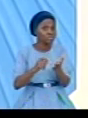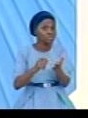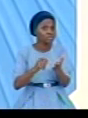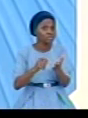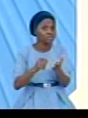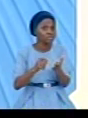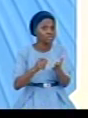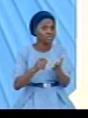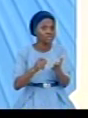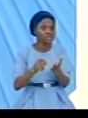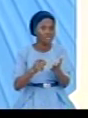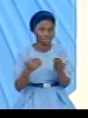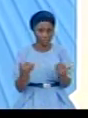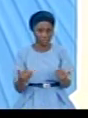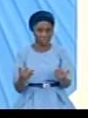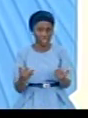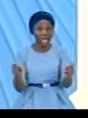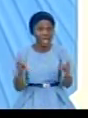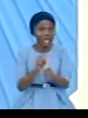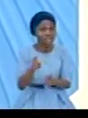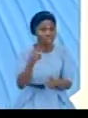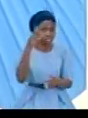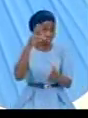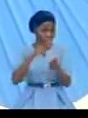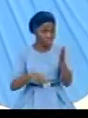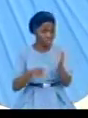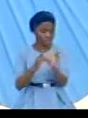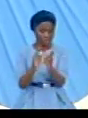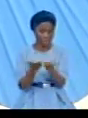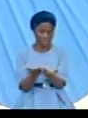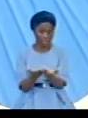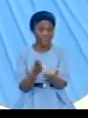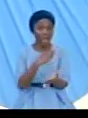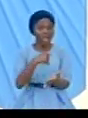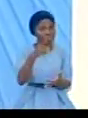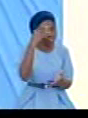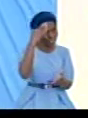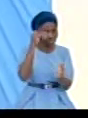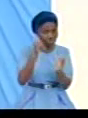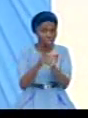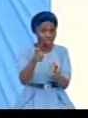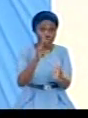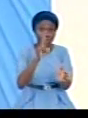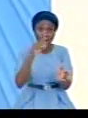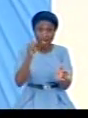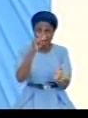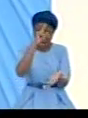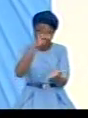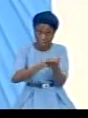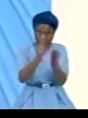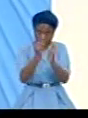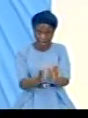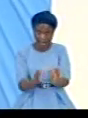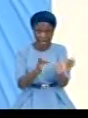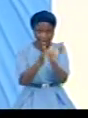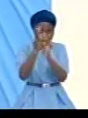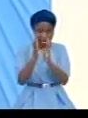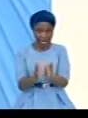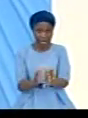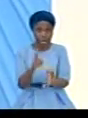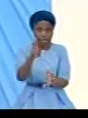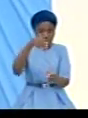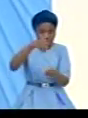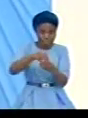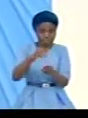you read the Bible, and you know that you're a believer, and you put your name, if you're a believer, put your name